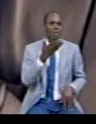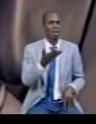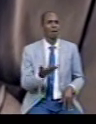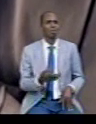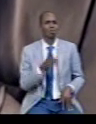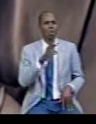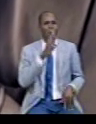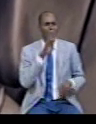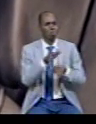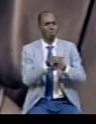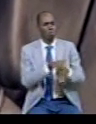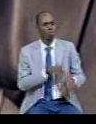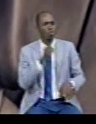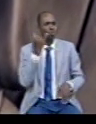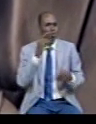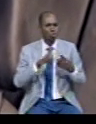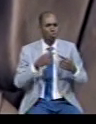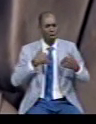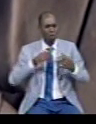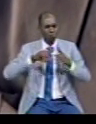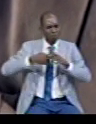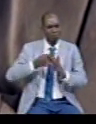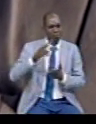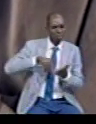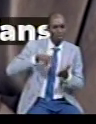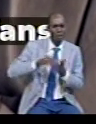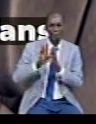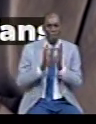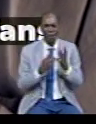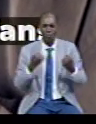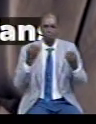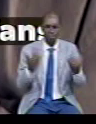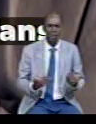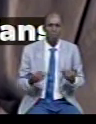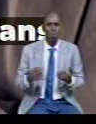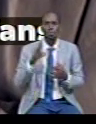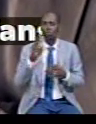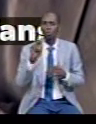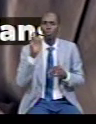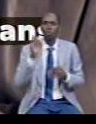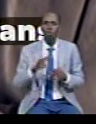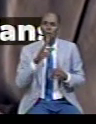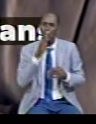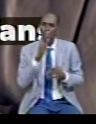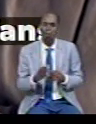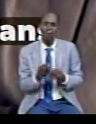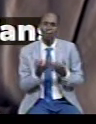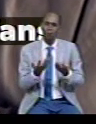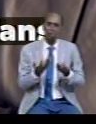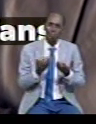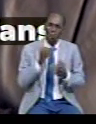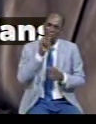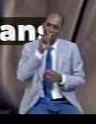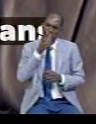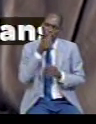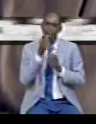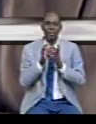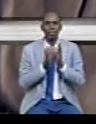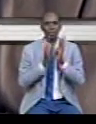not growing, and then they destroy those new converts. They must be passionate, patient believers, Christians.